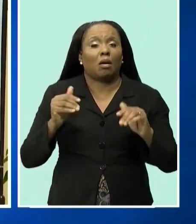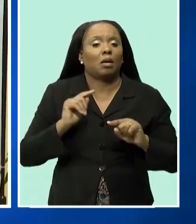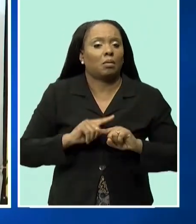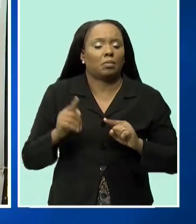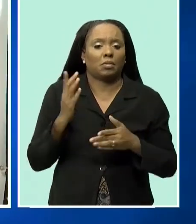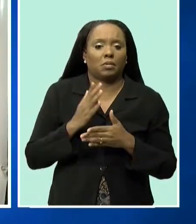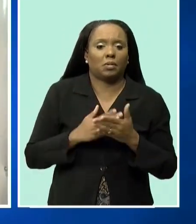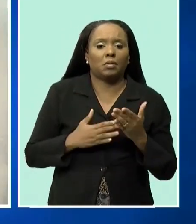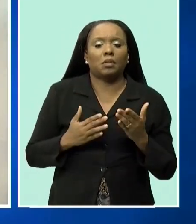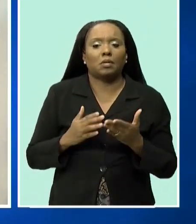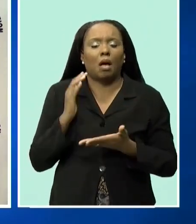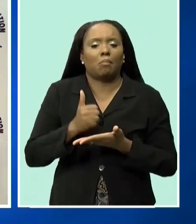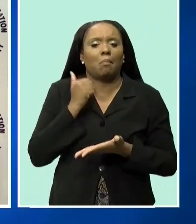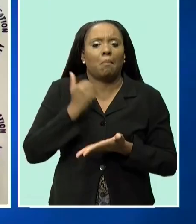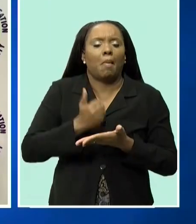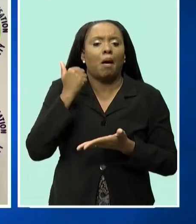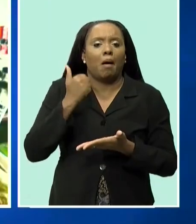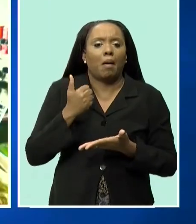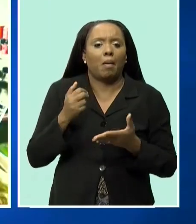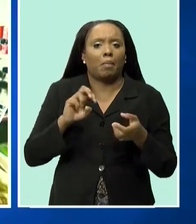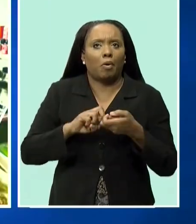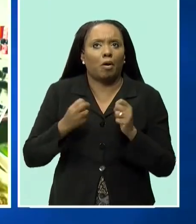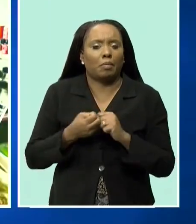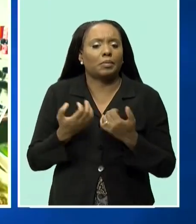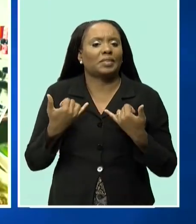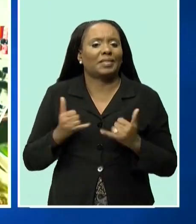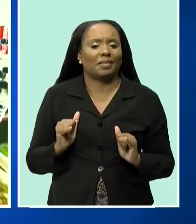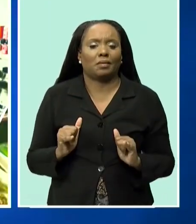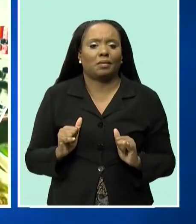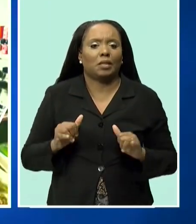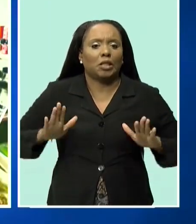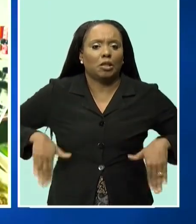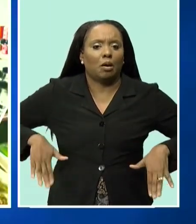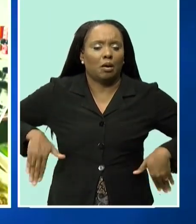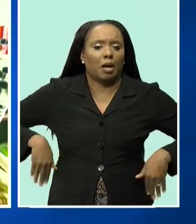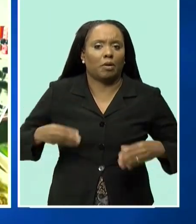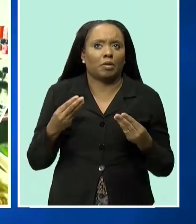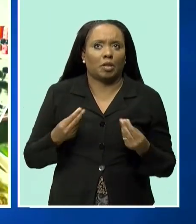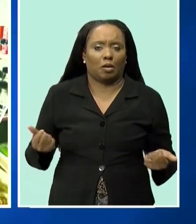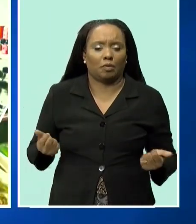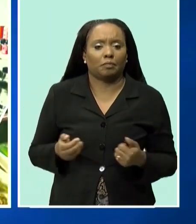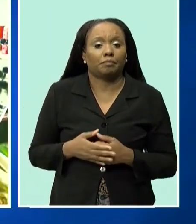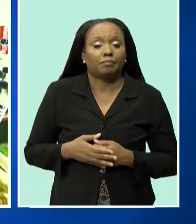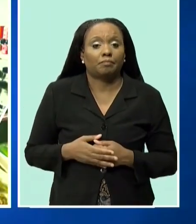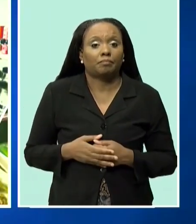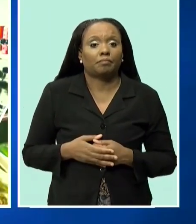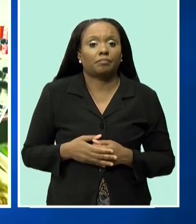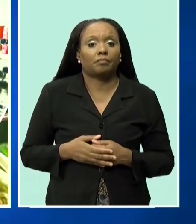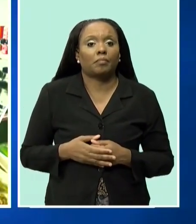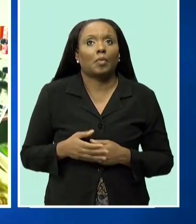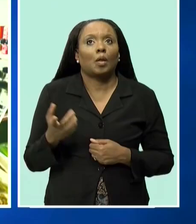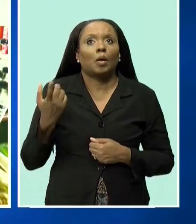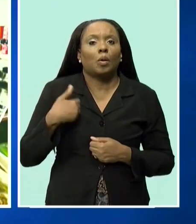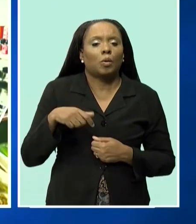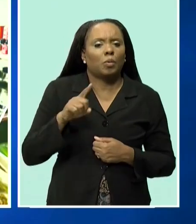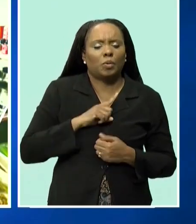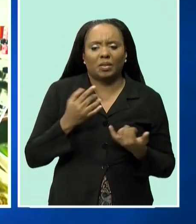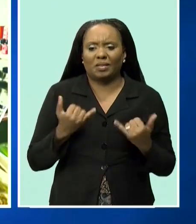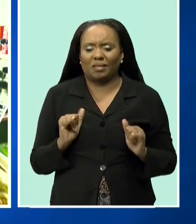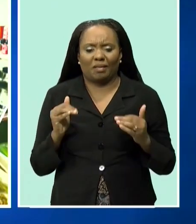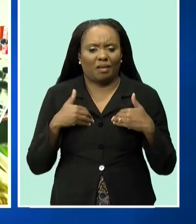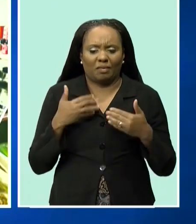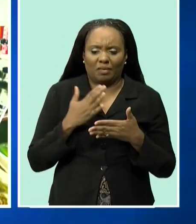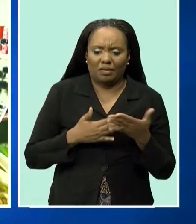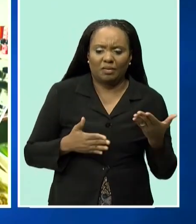still outstanding and need to be addressed. While we are part of a concept called CARIFORUM, the fact that we have not settled these things